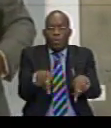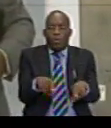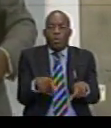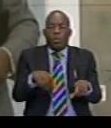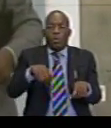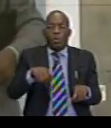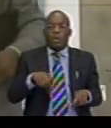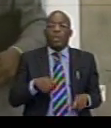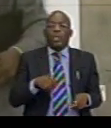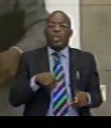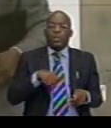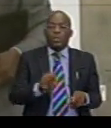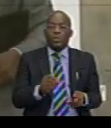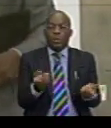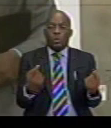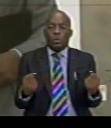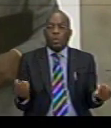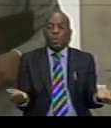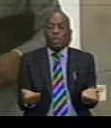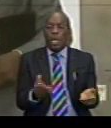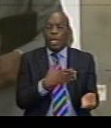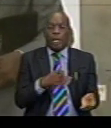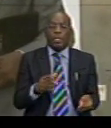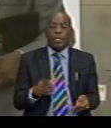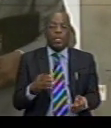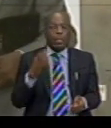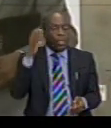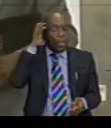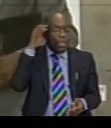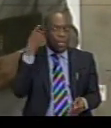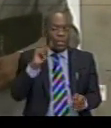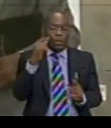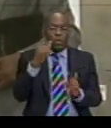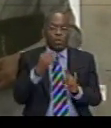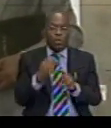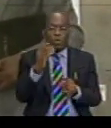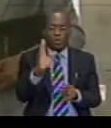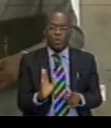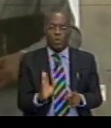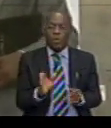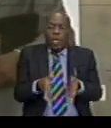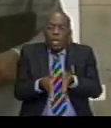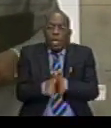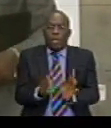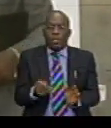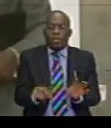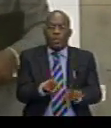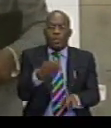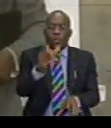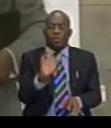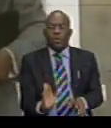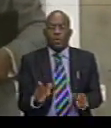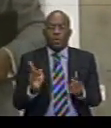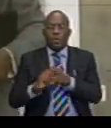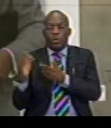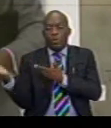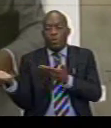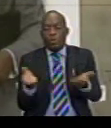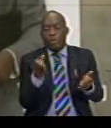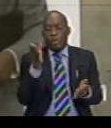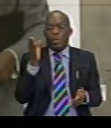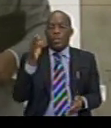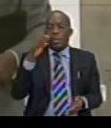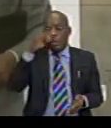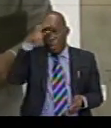word of God. Pray and ask the Spirit of God to draw them here. No matter where